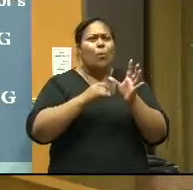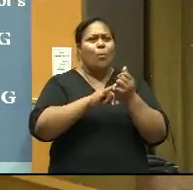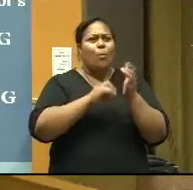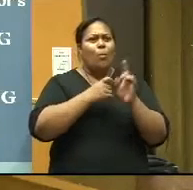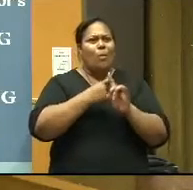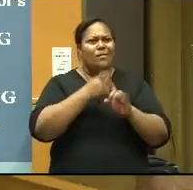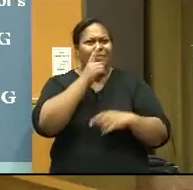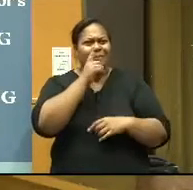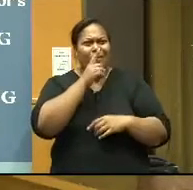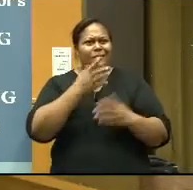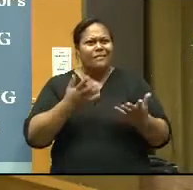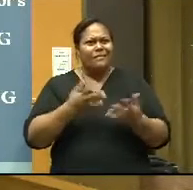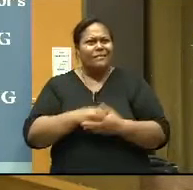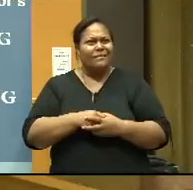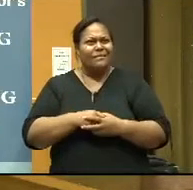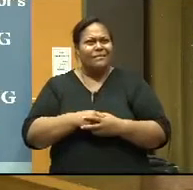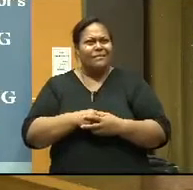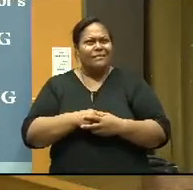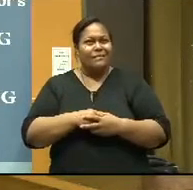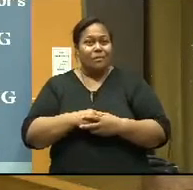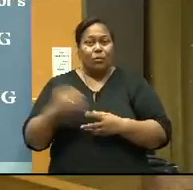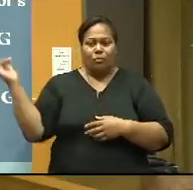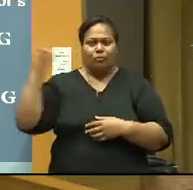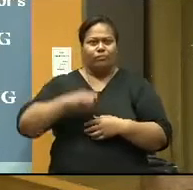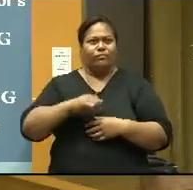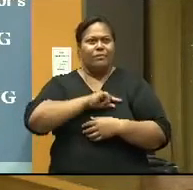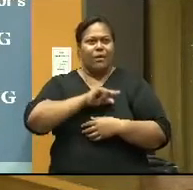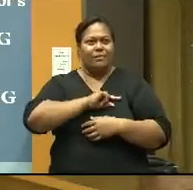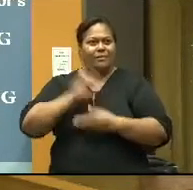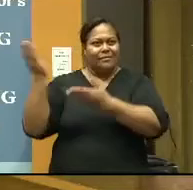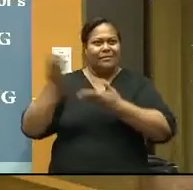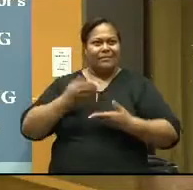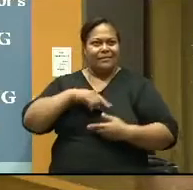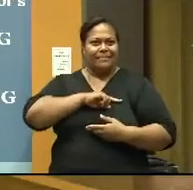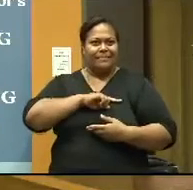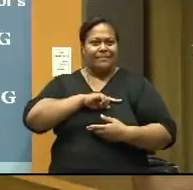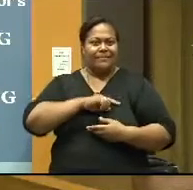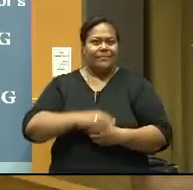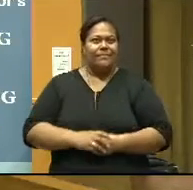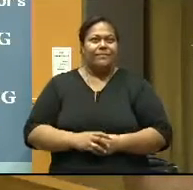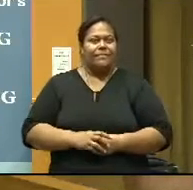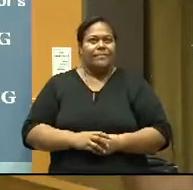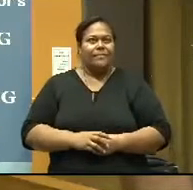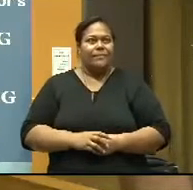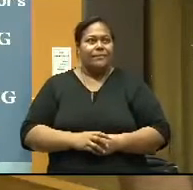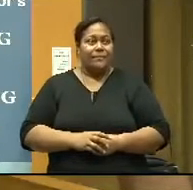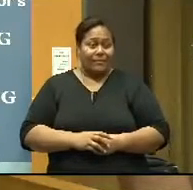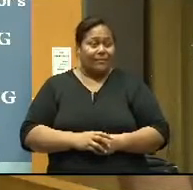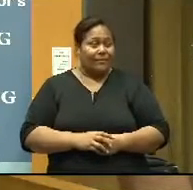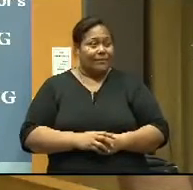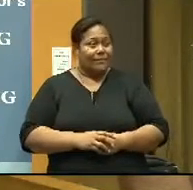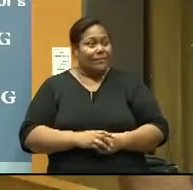who came out to do our accreditation. And but